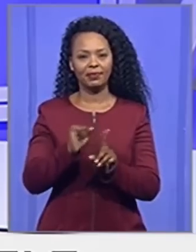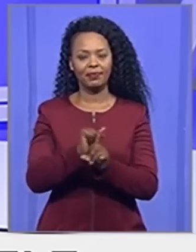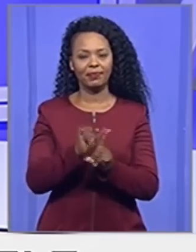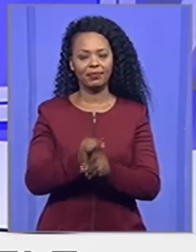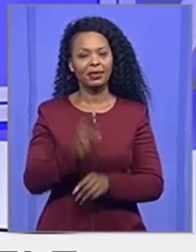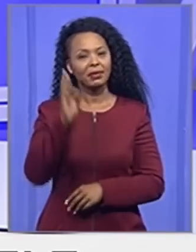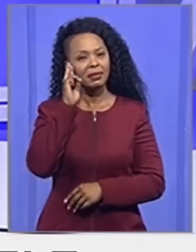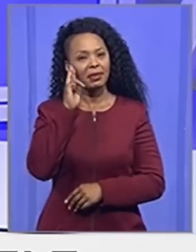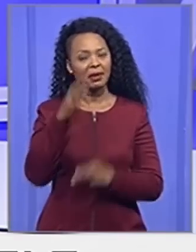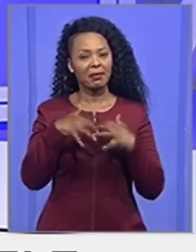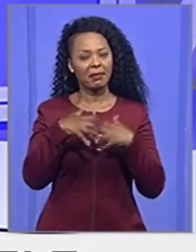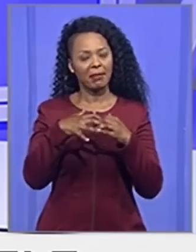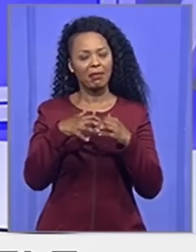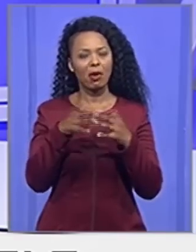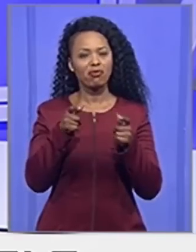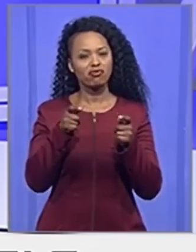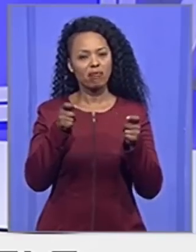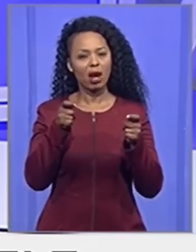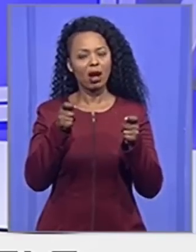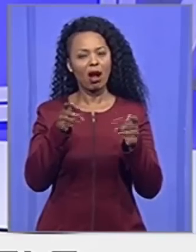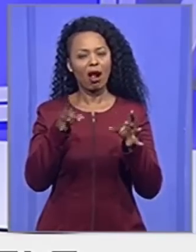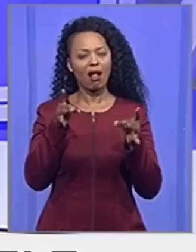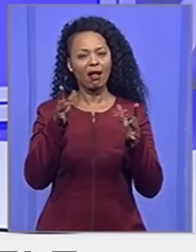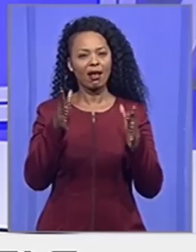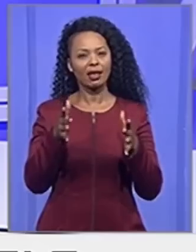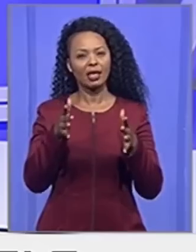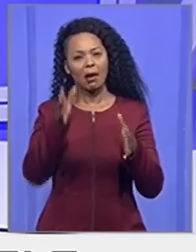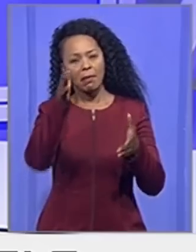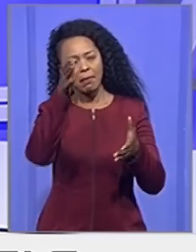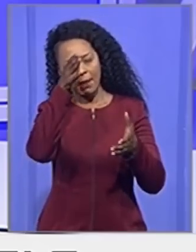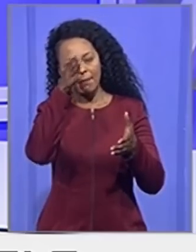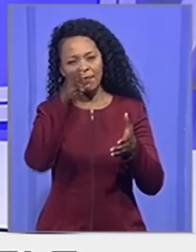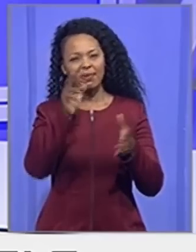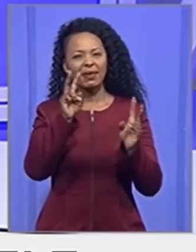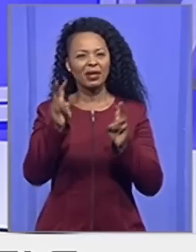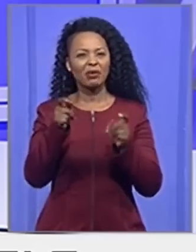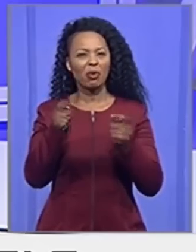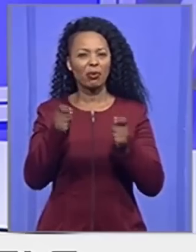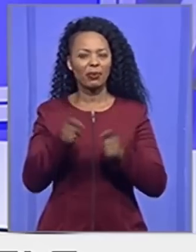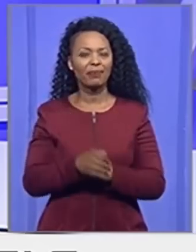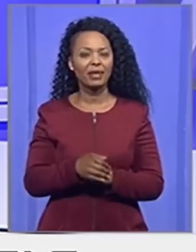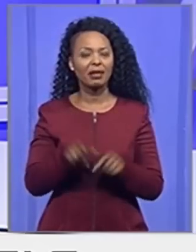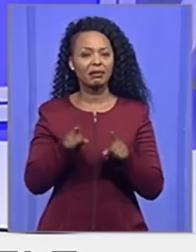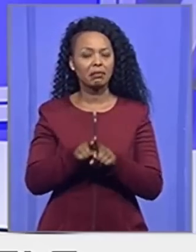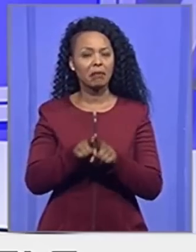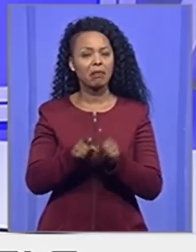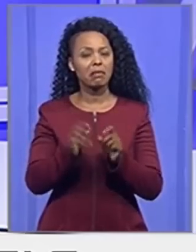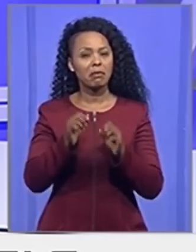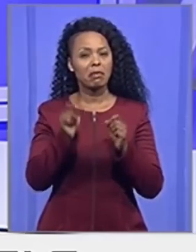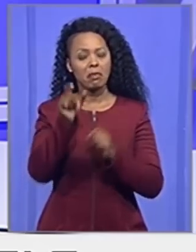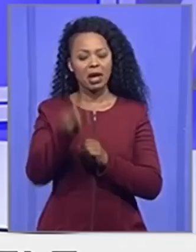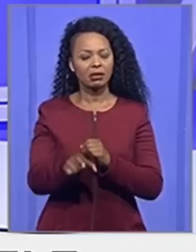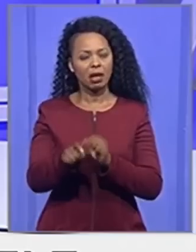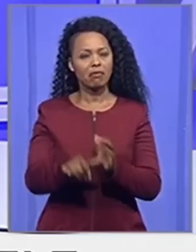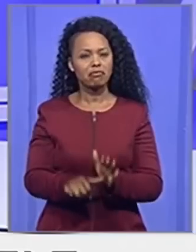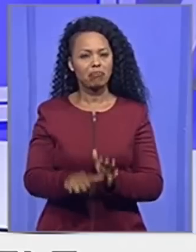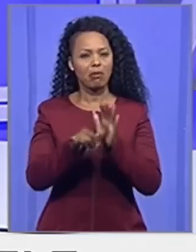dibona indastering ya mabenkele, rakgwebo wa ponelopele le modudi o bohlokwa kudu wa Afrika